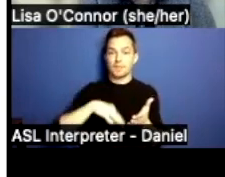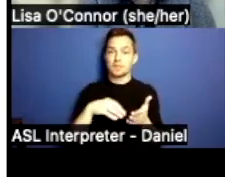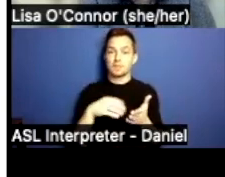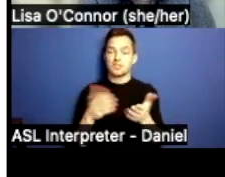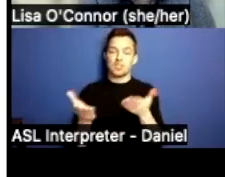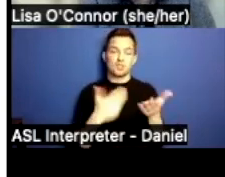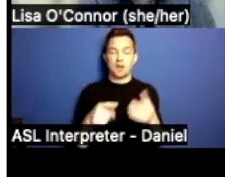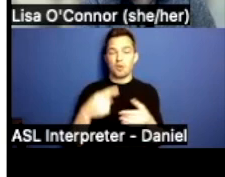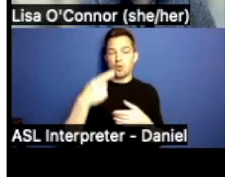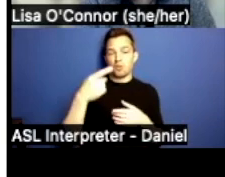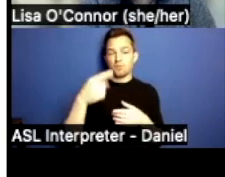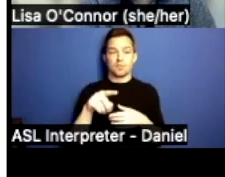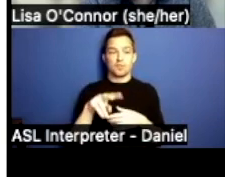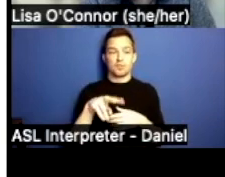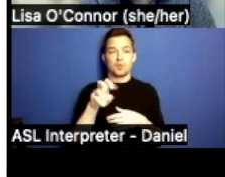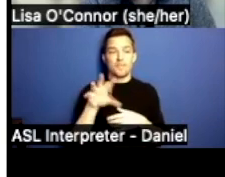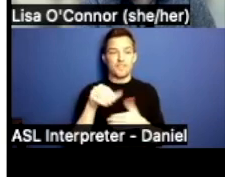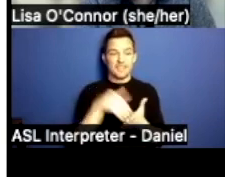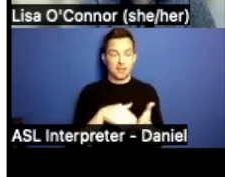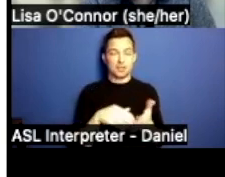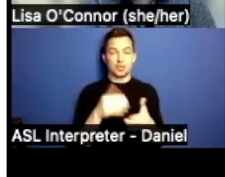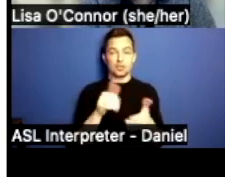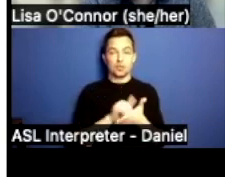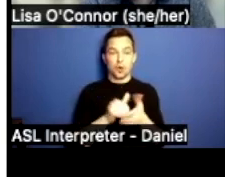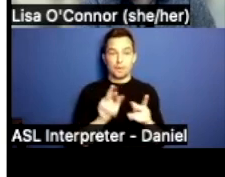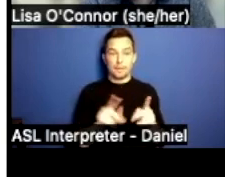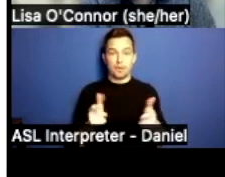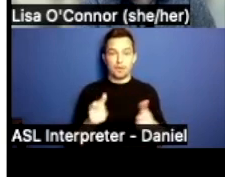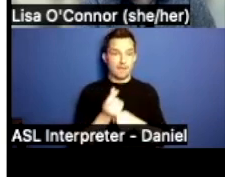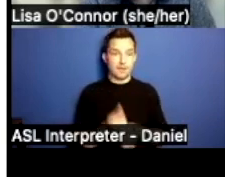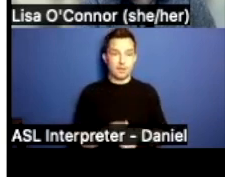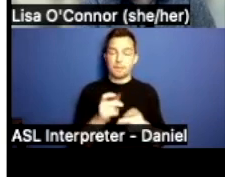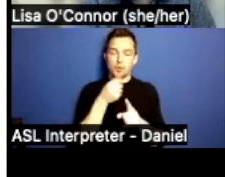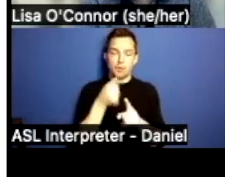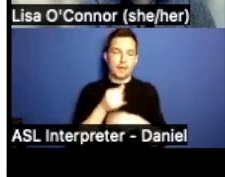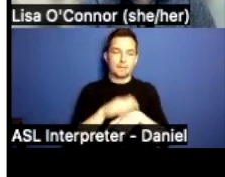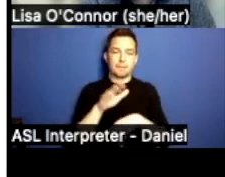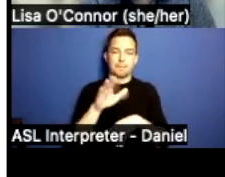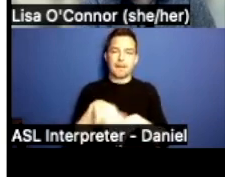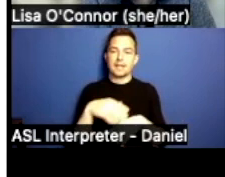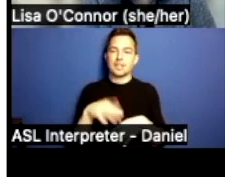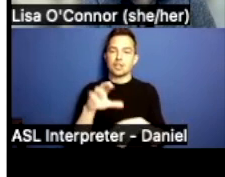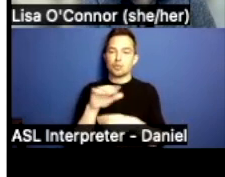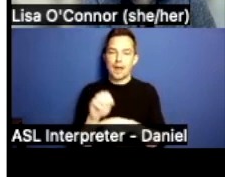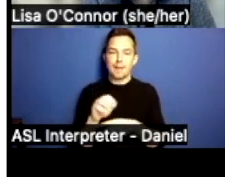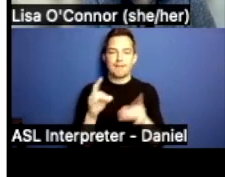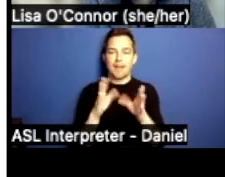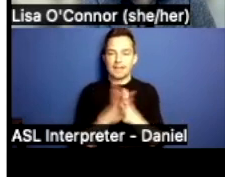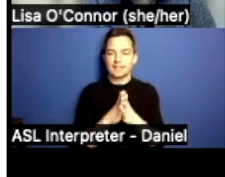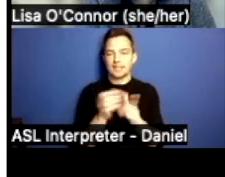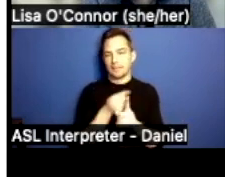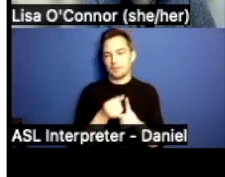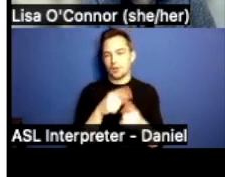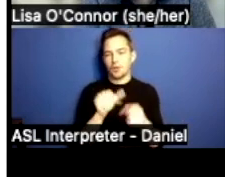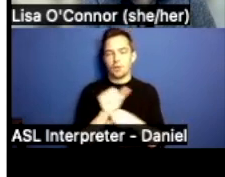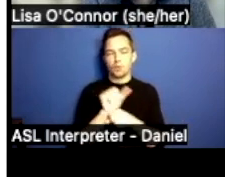New Yorkers every year, specifically New Yorkers who've been impacted by crime, violence, and abuse. And we work throughout all 5